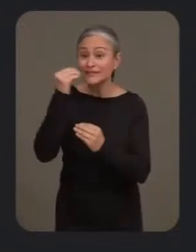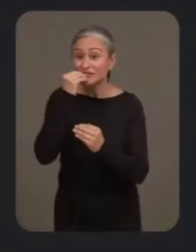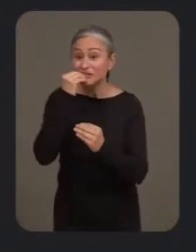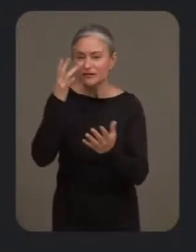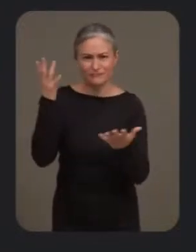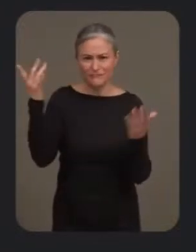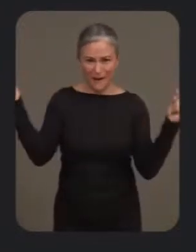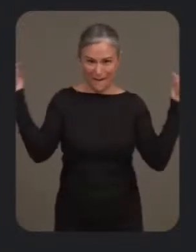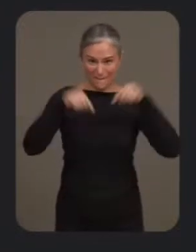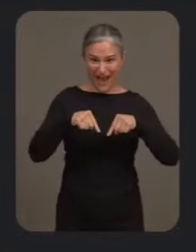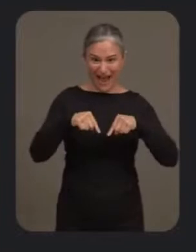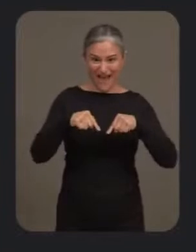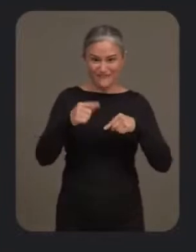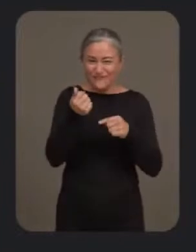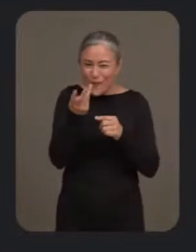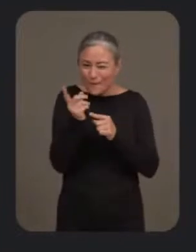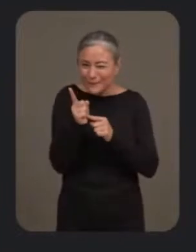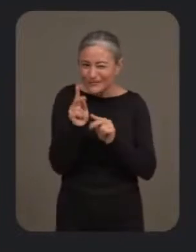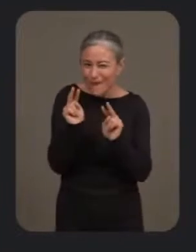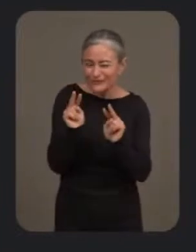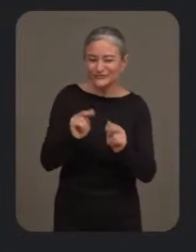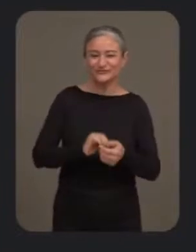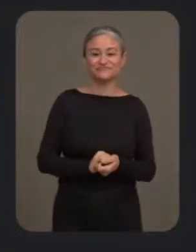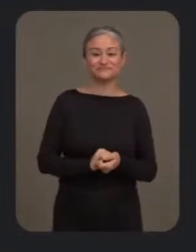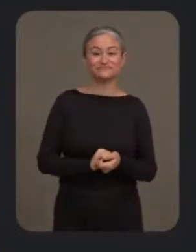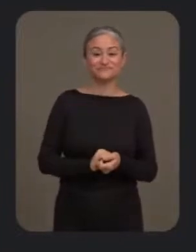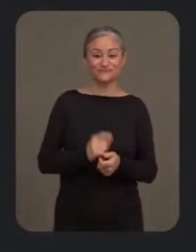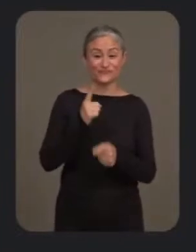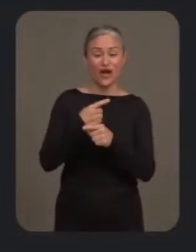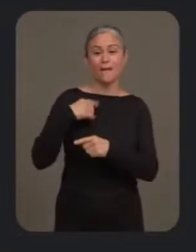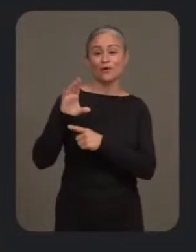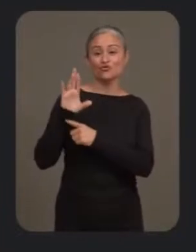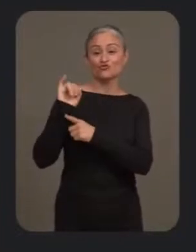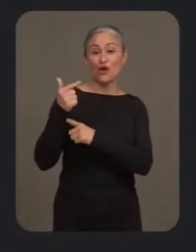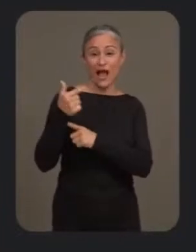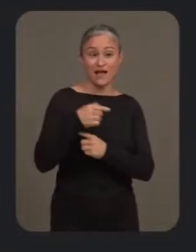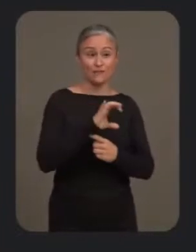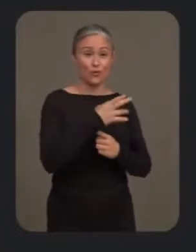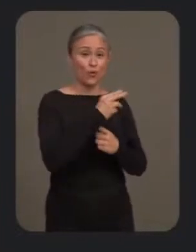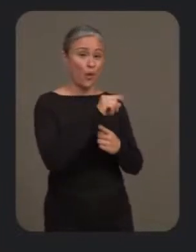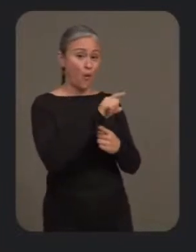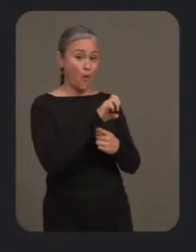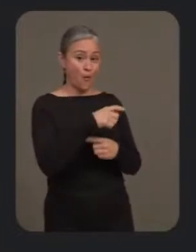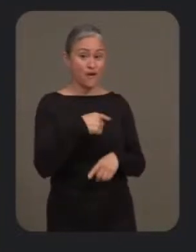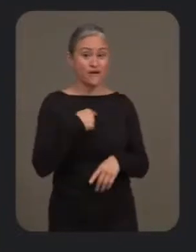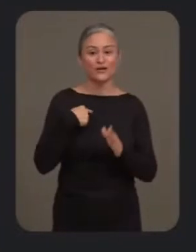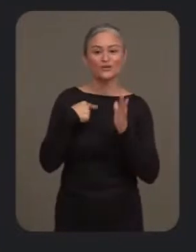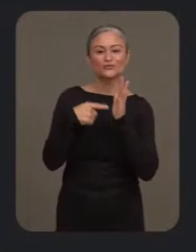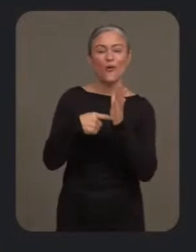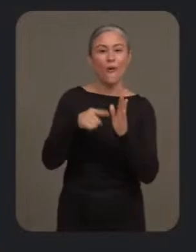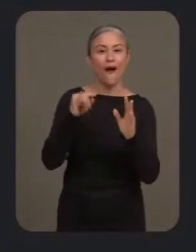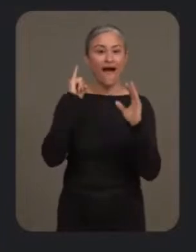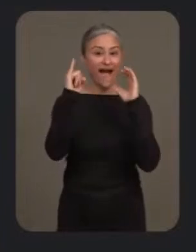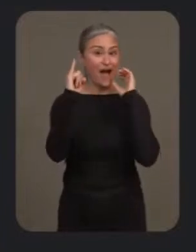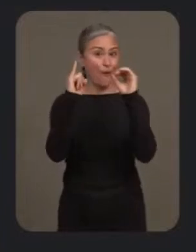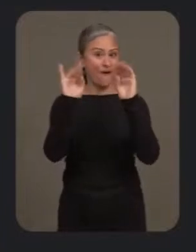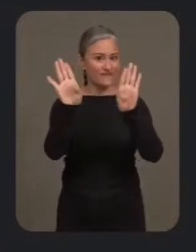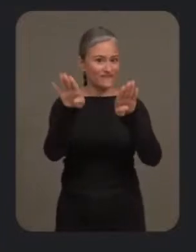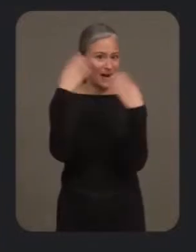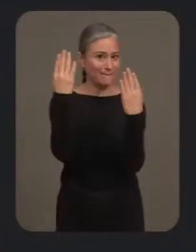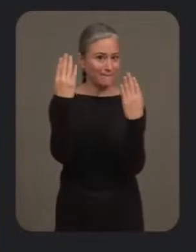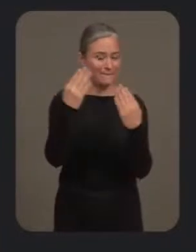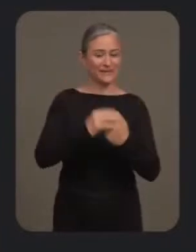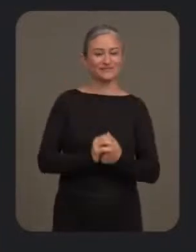here in just a few minutes. That's right. I'm Craig, and she's Chloe, and we'll be showing off I/O Flip, a classic card game with an AI